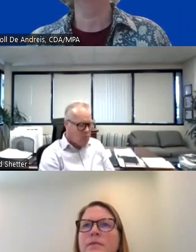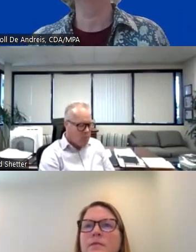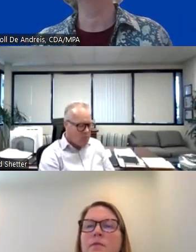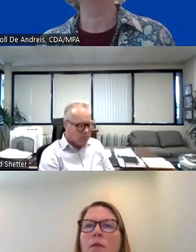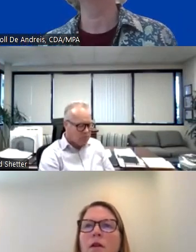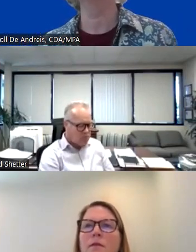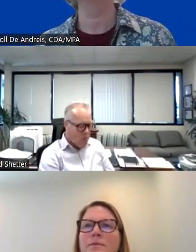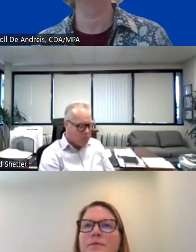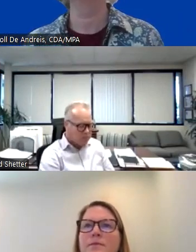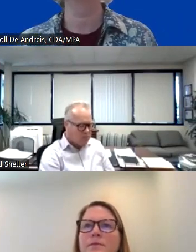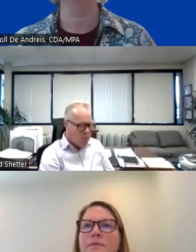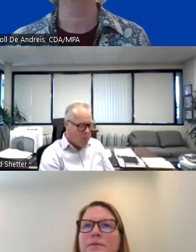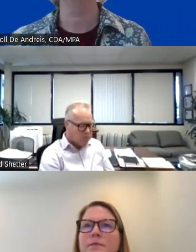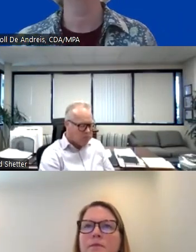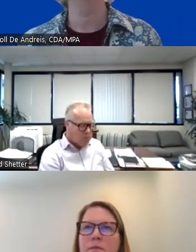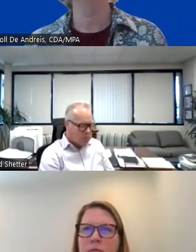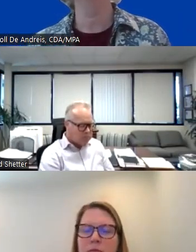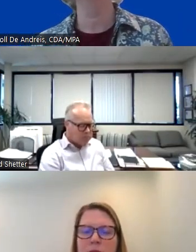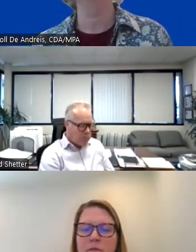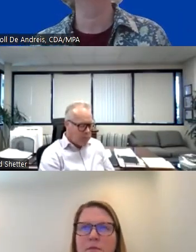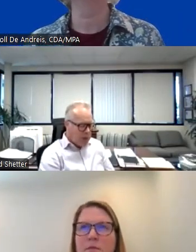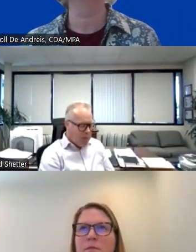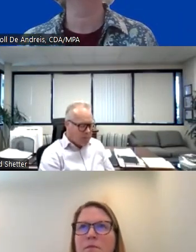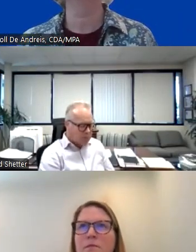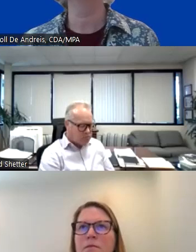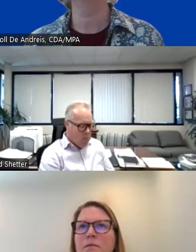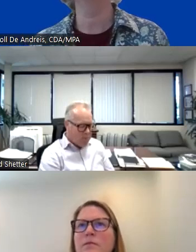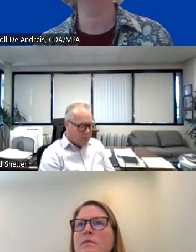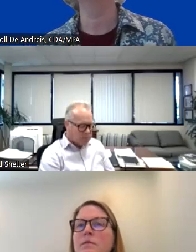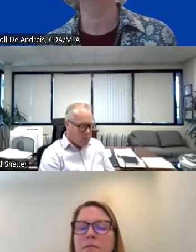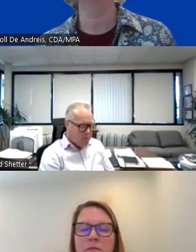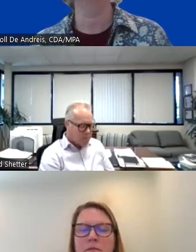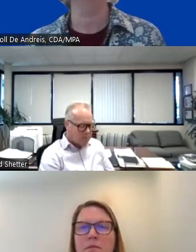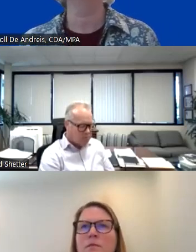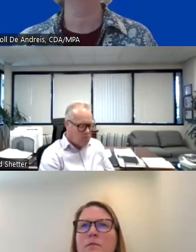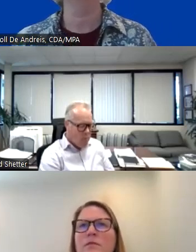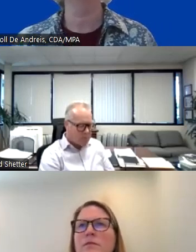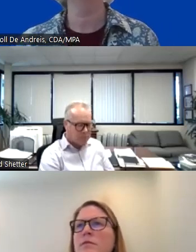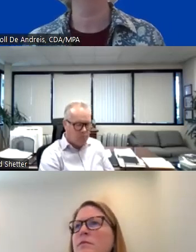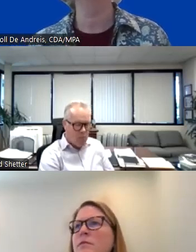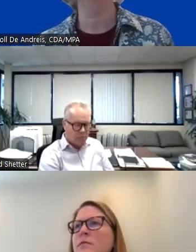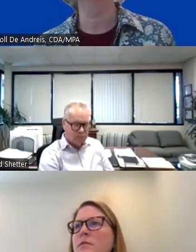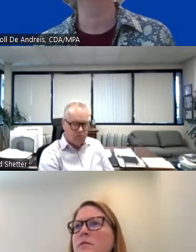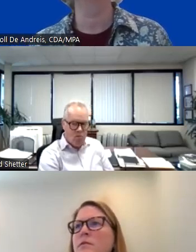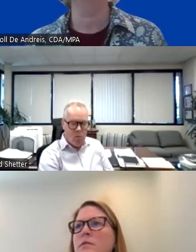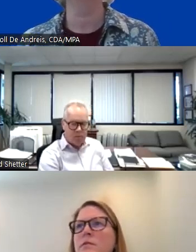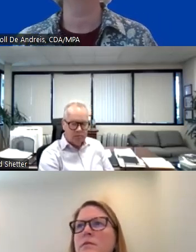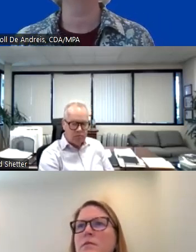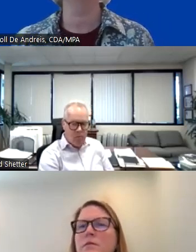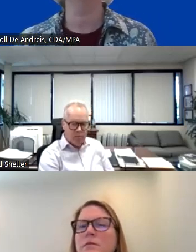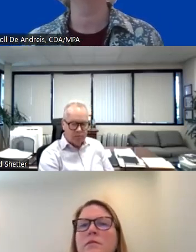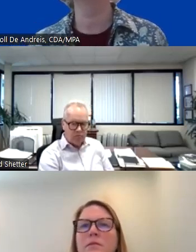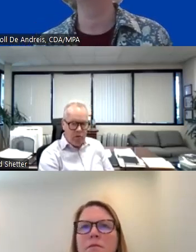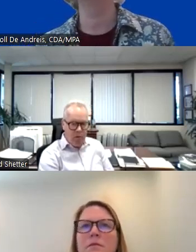experience, the barriers for just finding time to go through all that paperwork are completely daunting when you're also doing